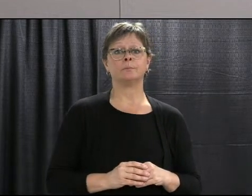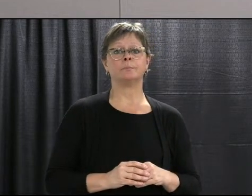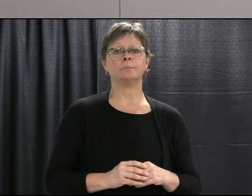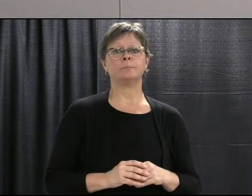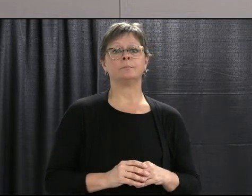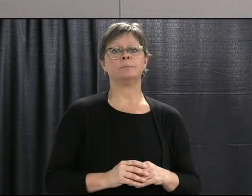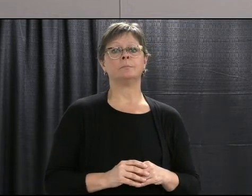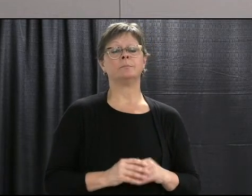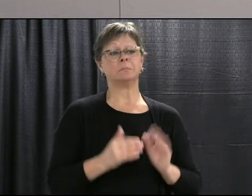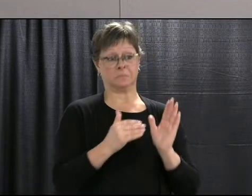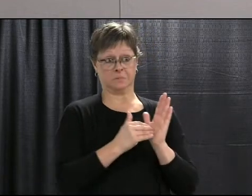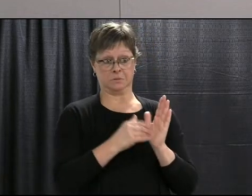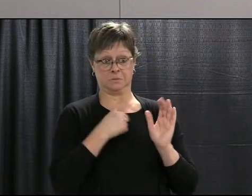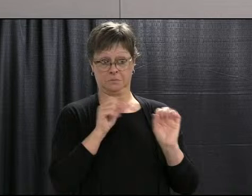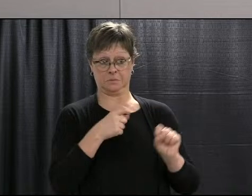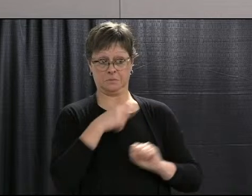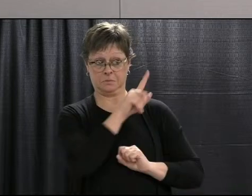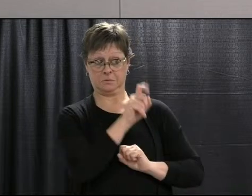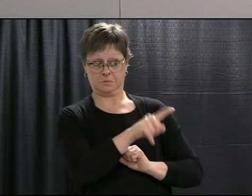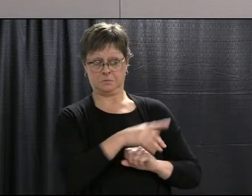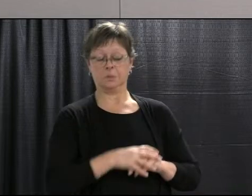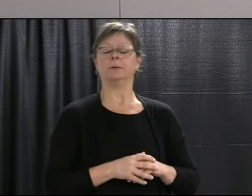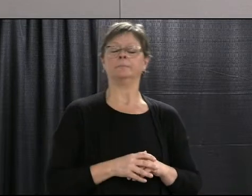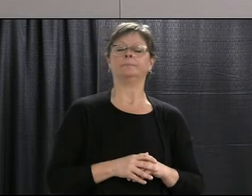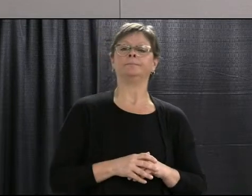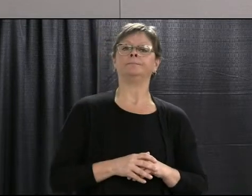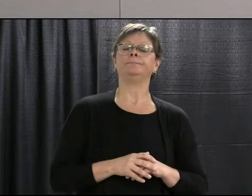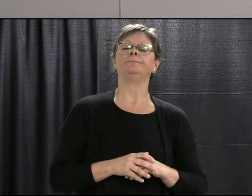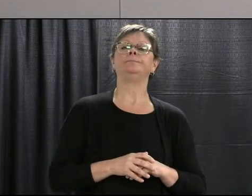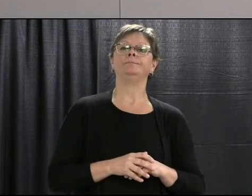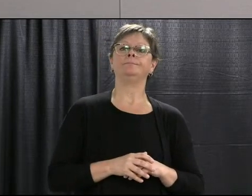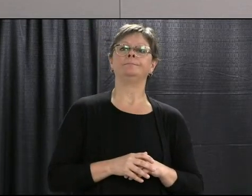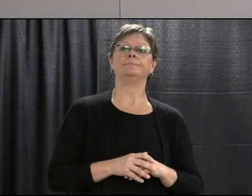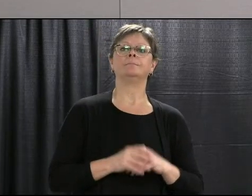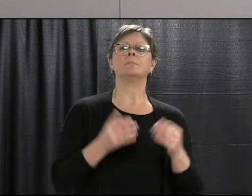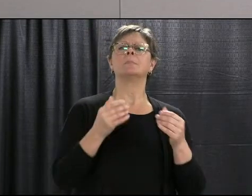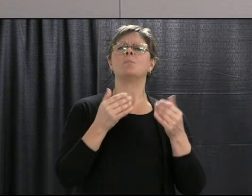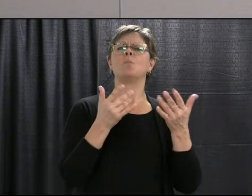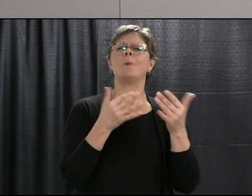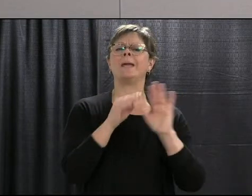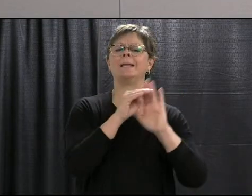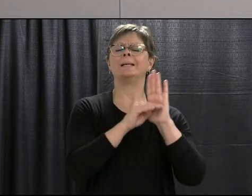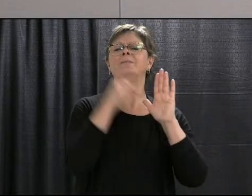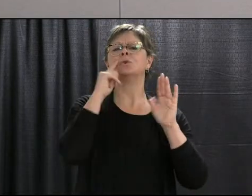Dr. Cassie, could you tell me the current wait list for surgery